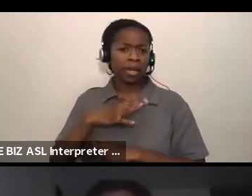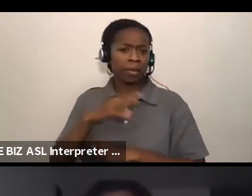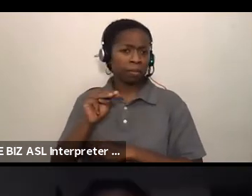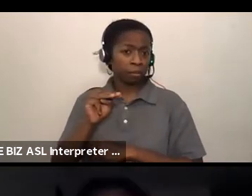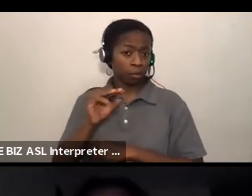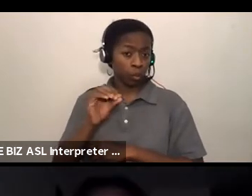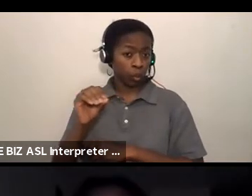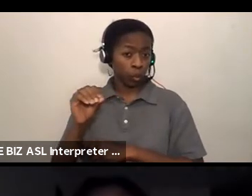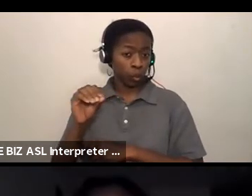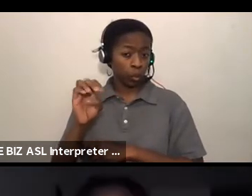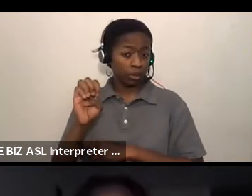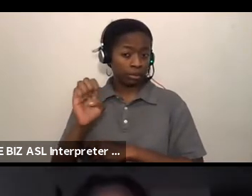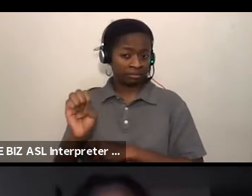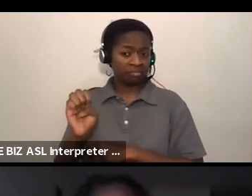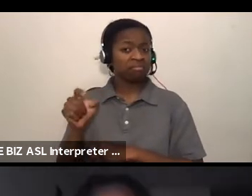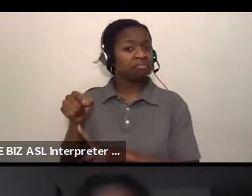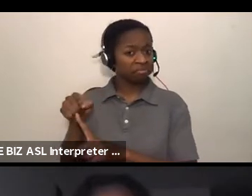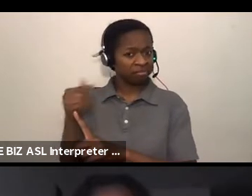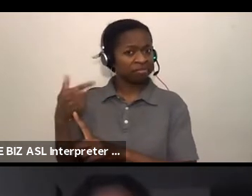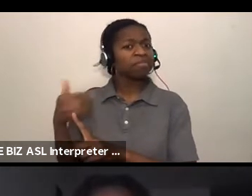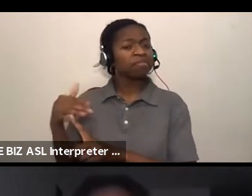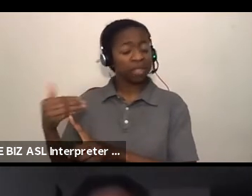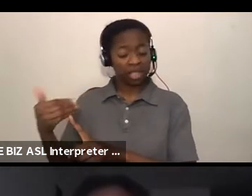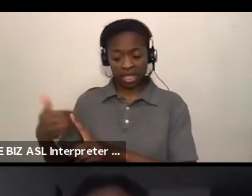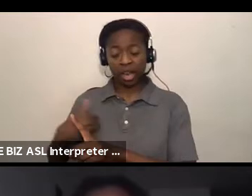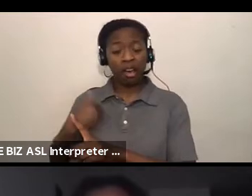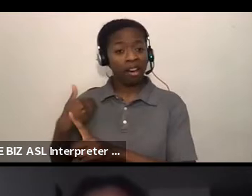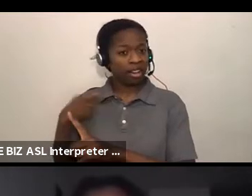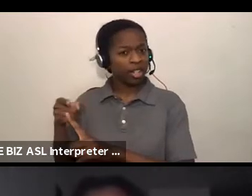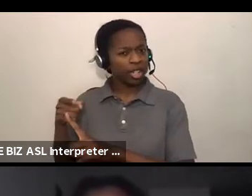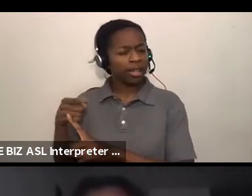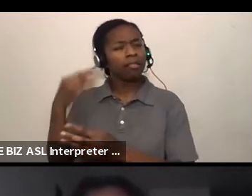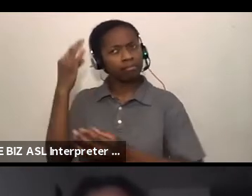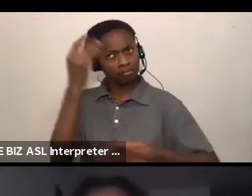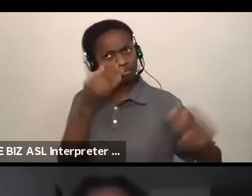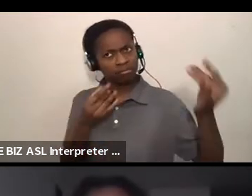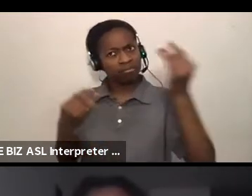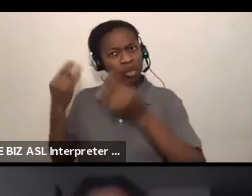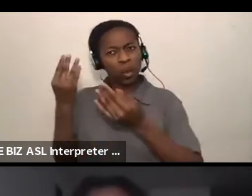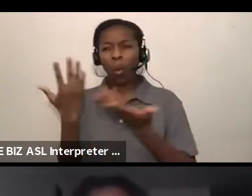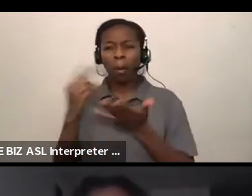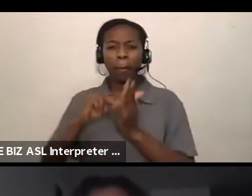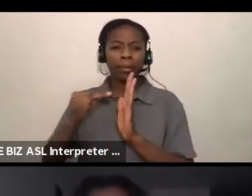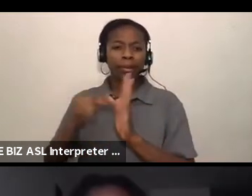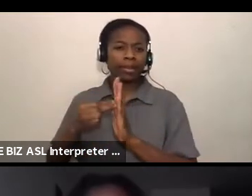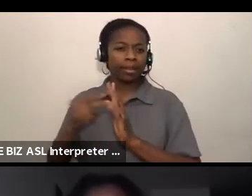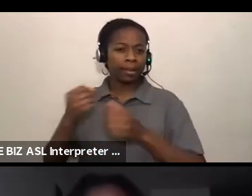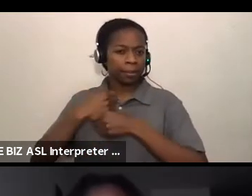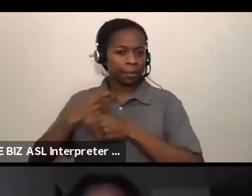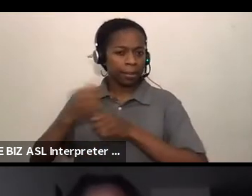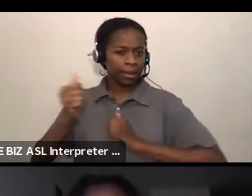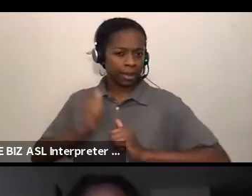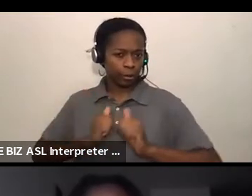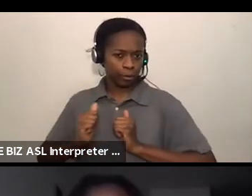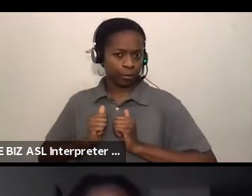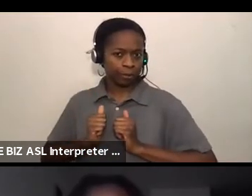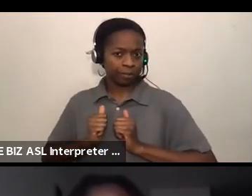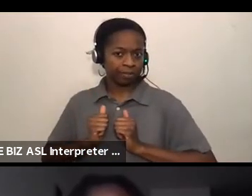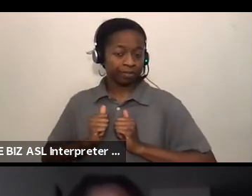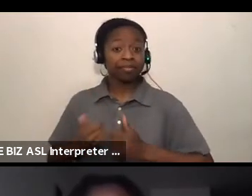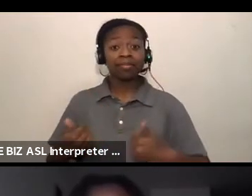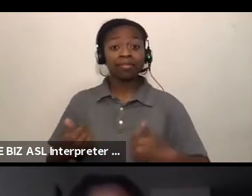just kind of gleaning into what is this, you know, theater making. And so I became, you know, kind